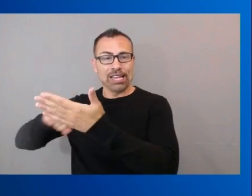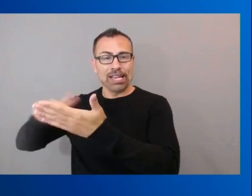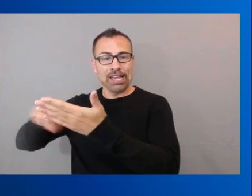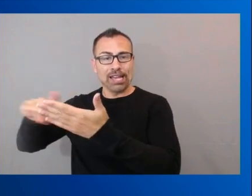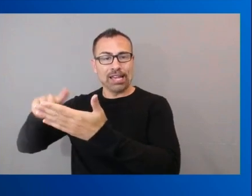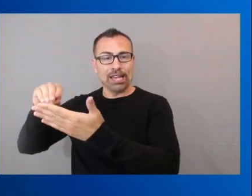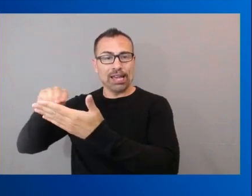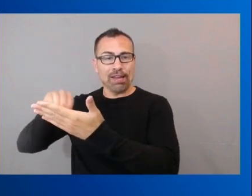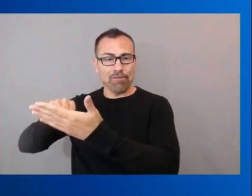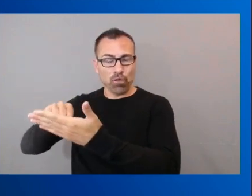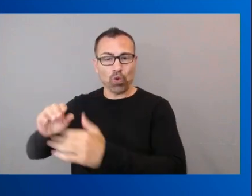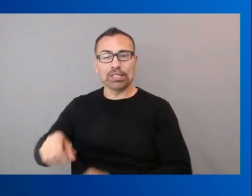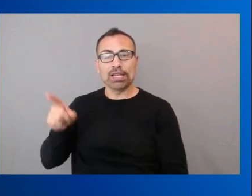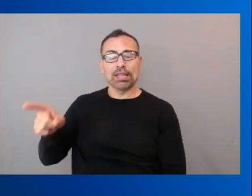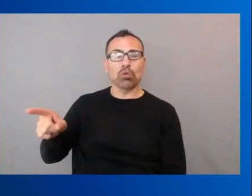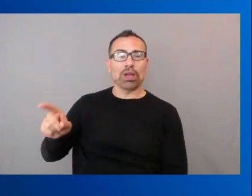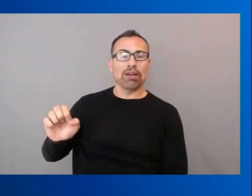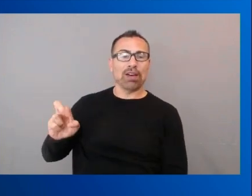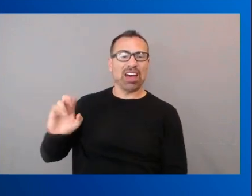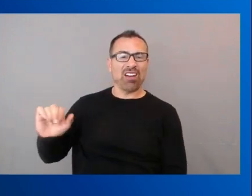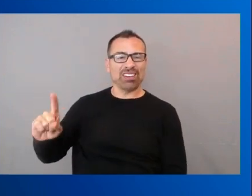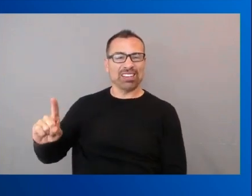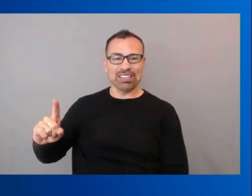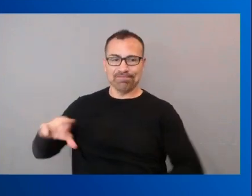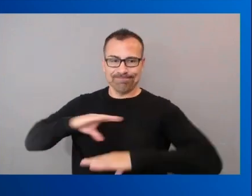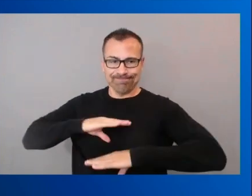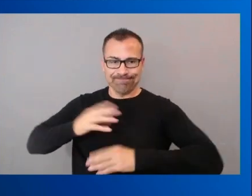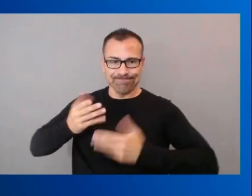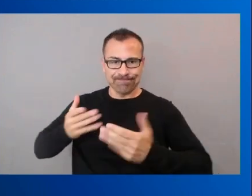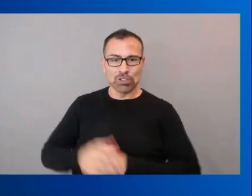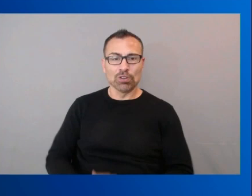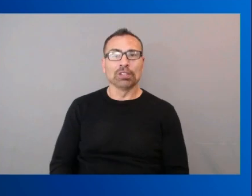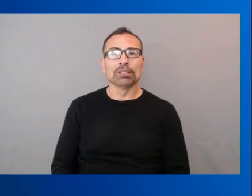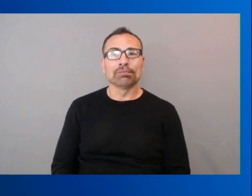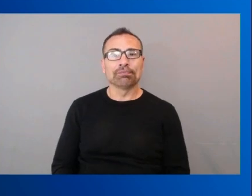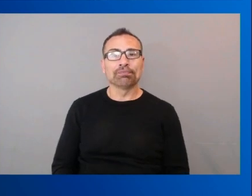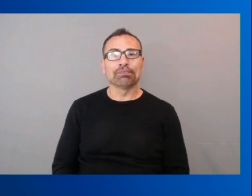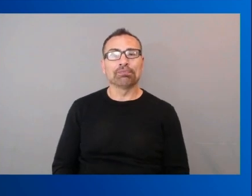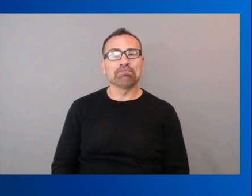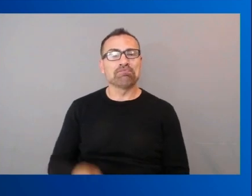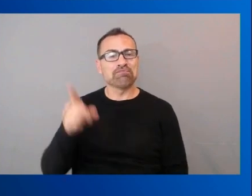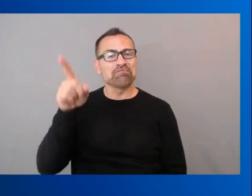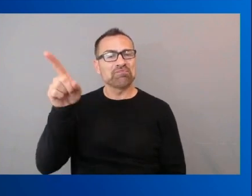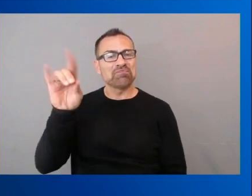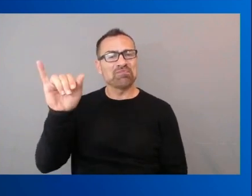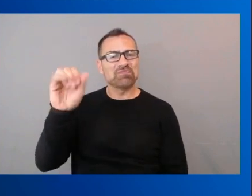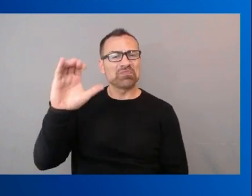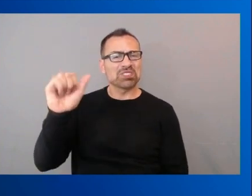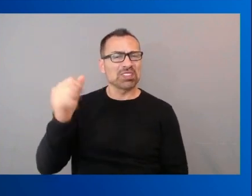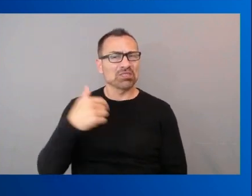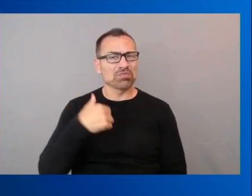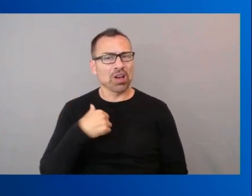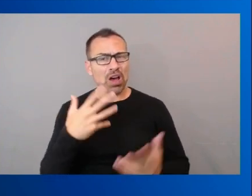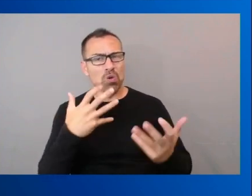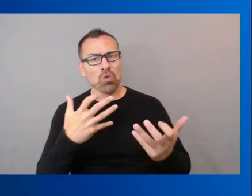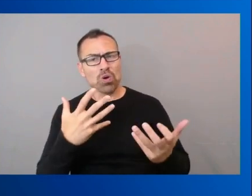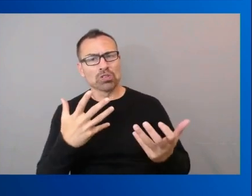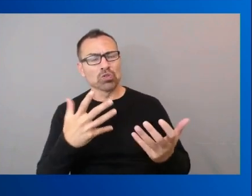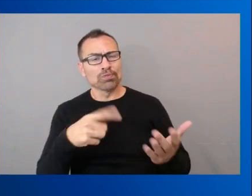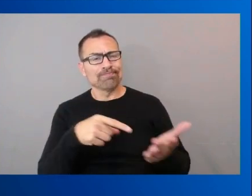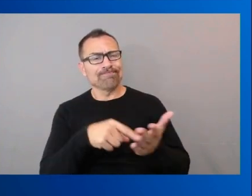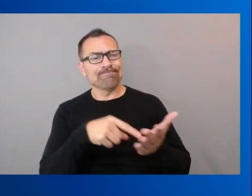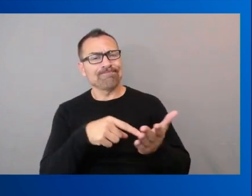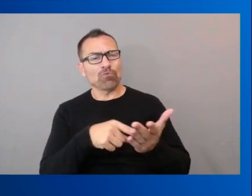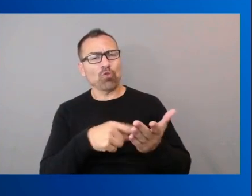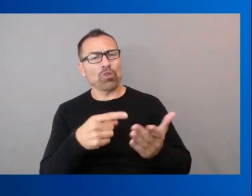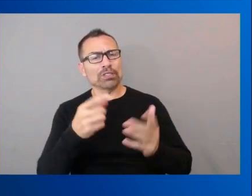new requirements come in from the team. So you can see Jessica here, she says, okay, I want an order, I want to invoice a customer when an order has